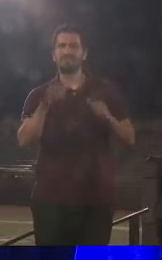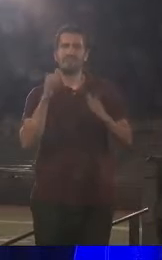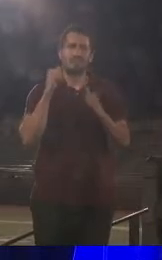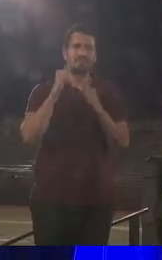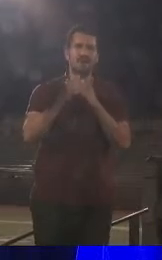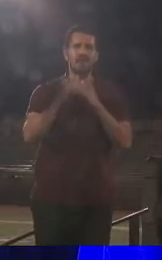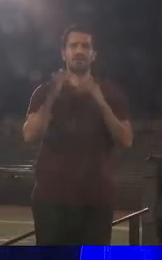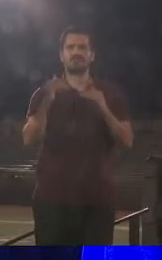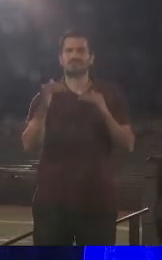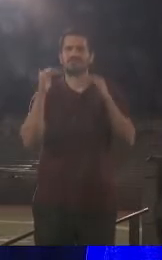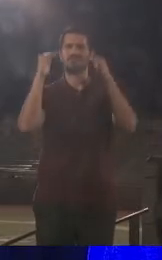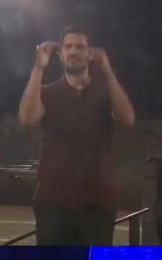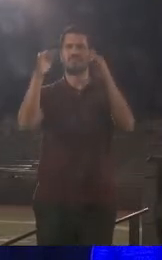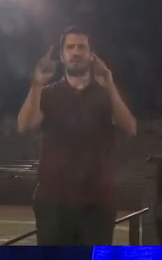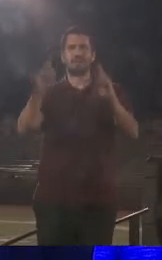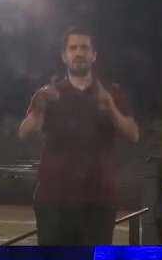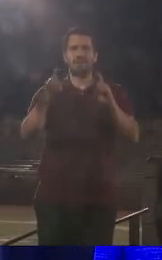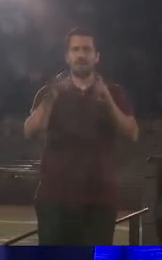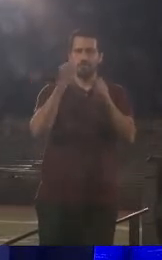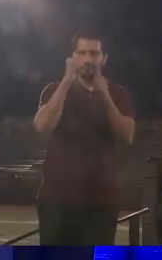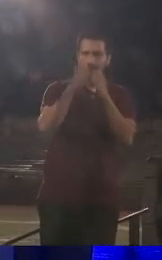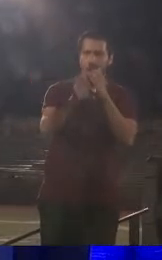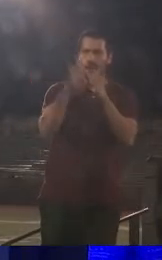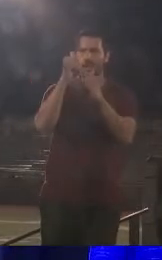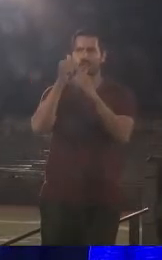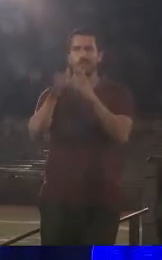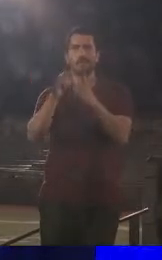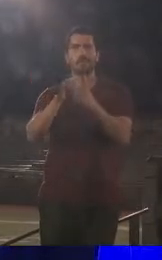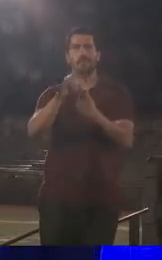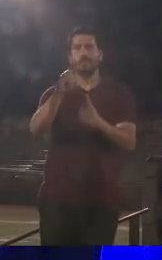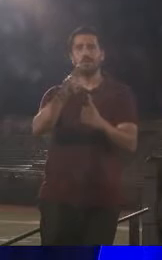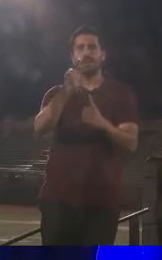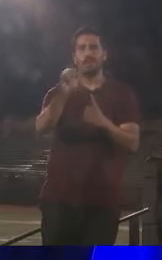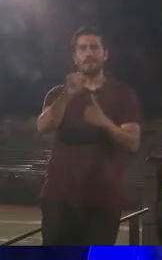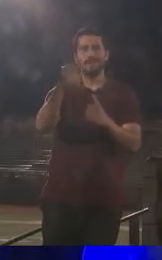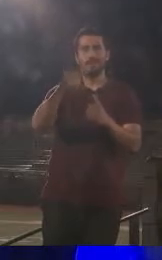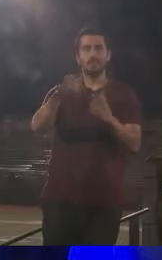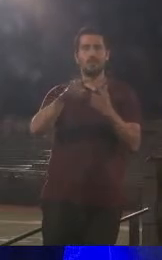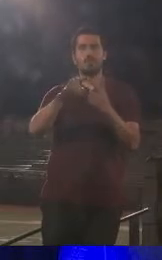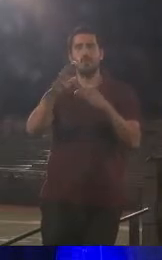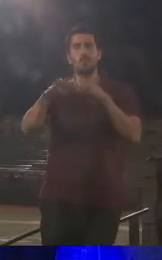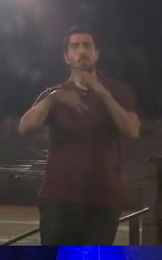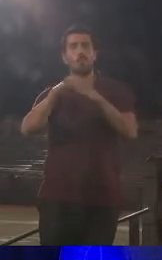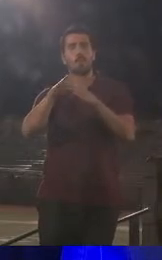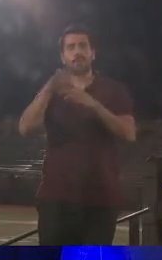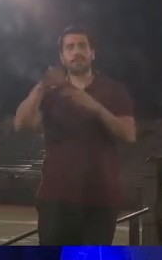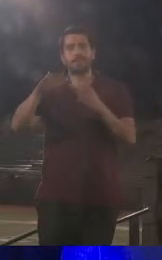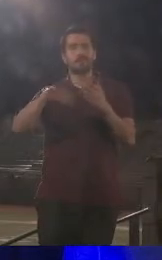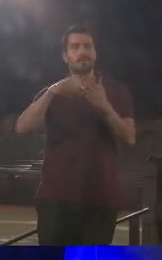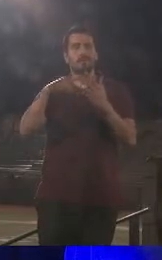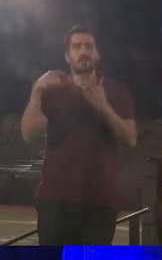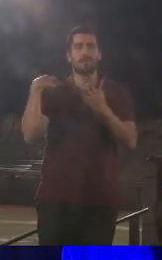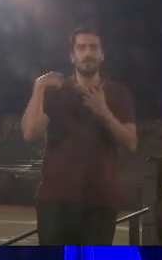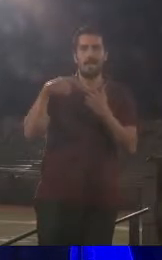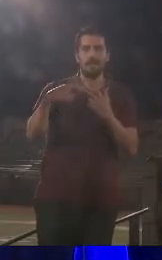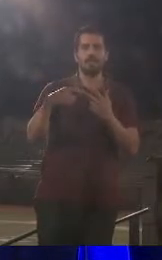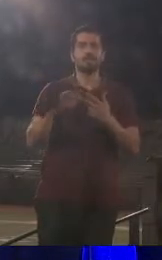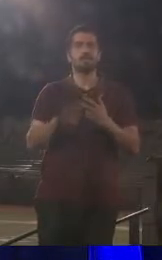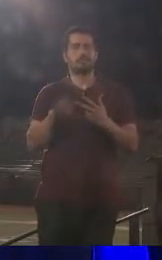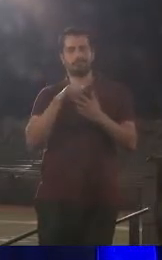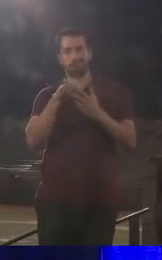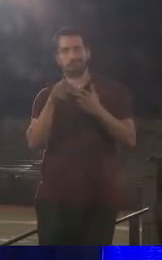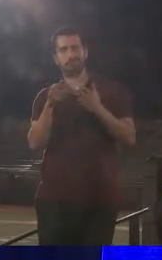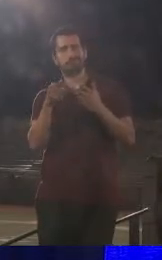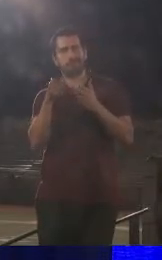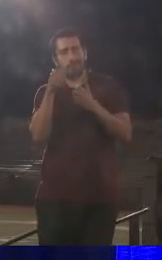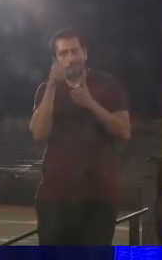various advanced placement exams, such as U.S. History, World History, and Spanish. He has been able to